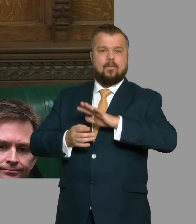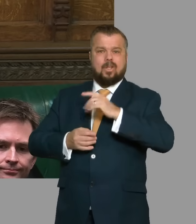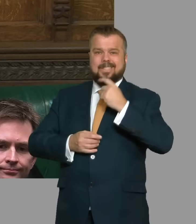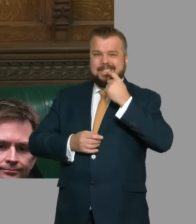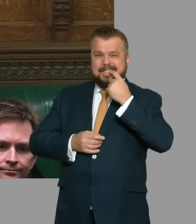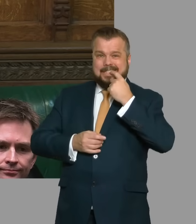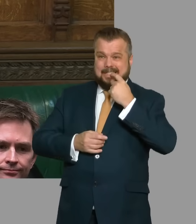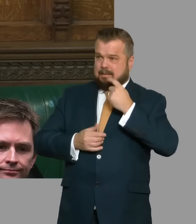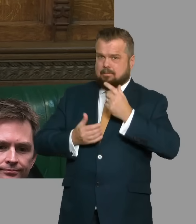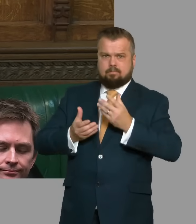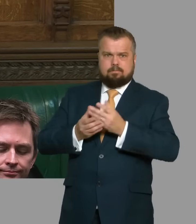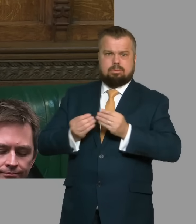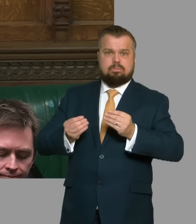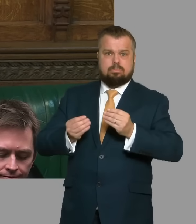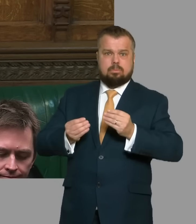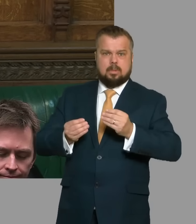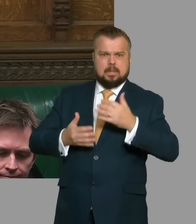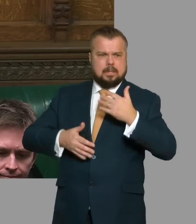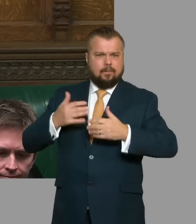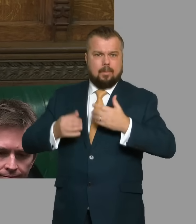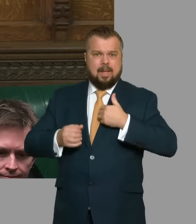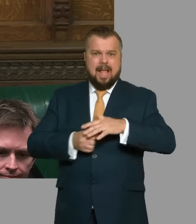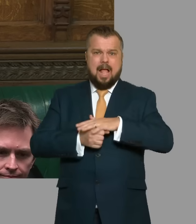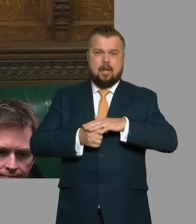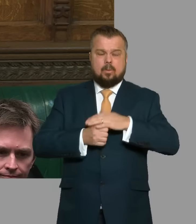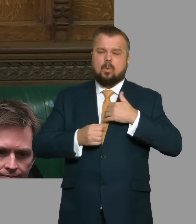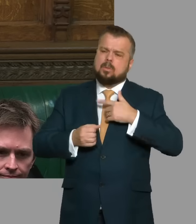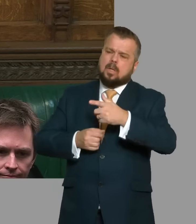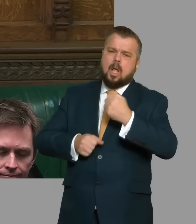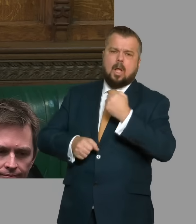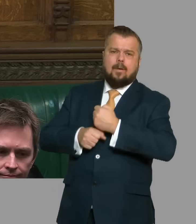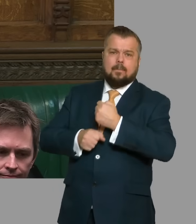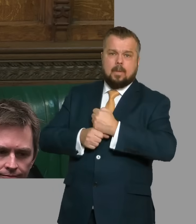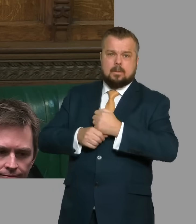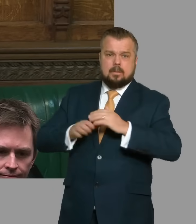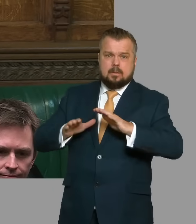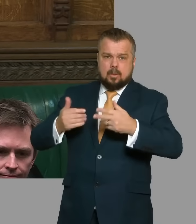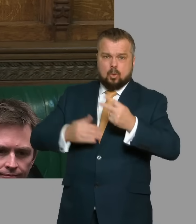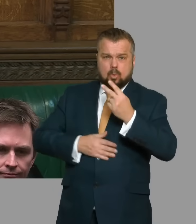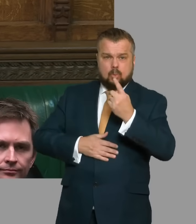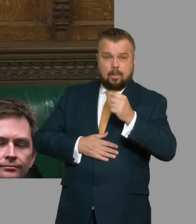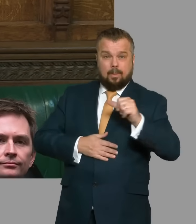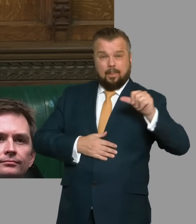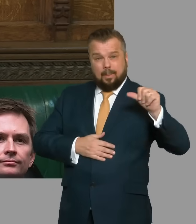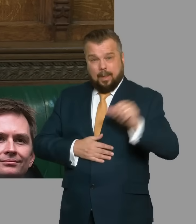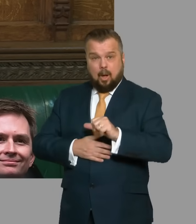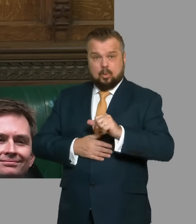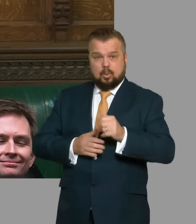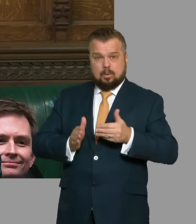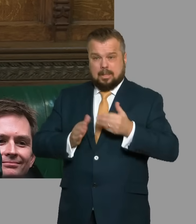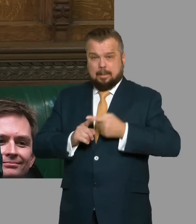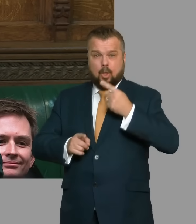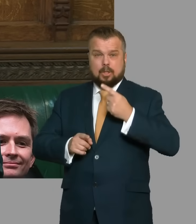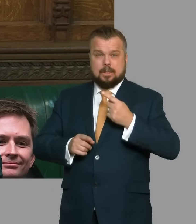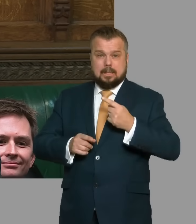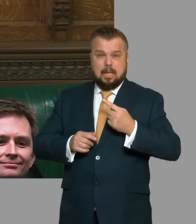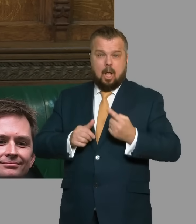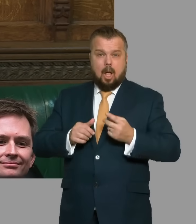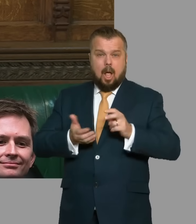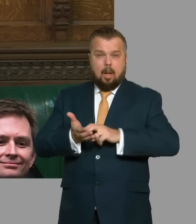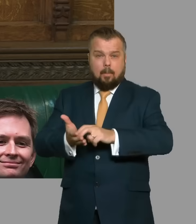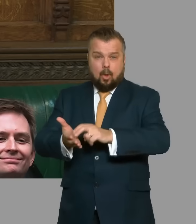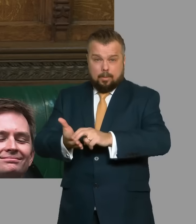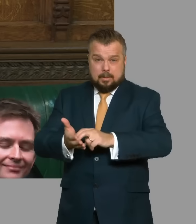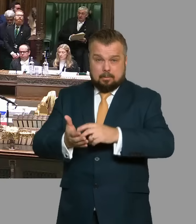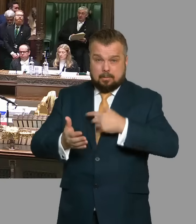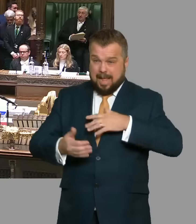open one. So could the Prime Minister set out what more we will do as a government to tackle the dentistry crisis, and will he back our calls for a new dental school